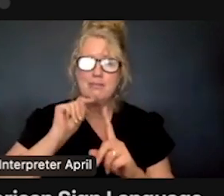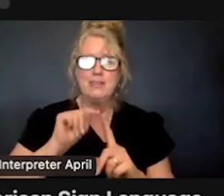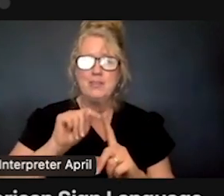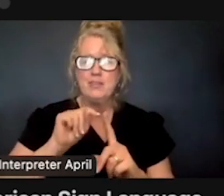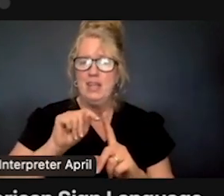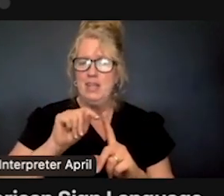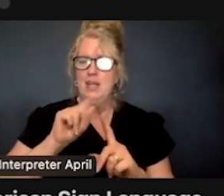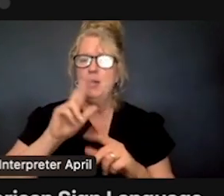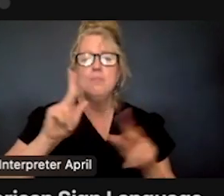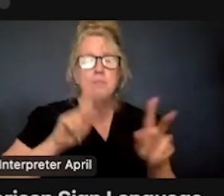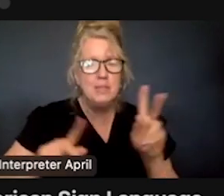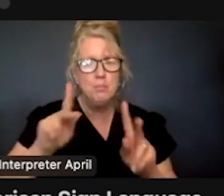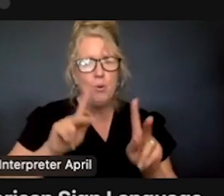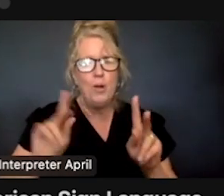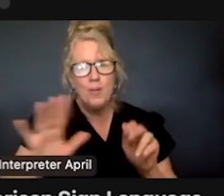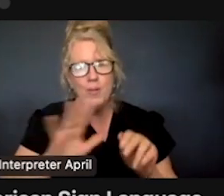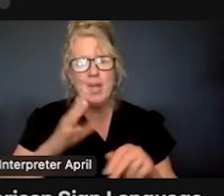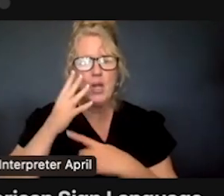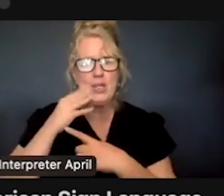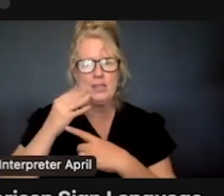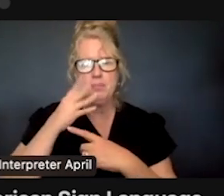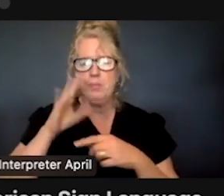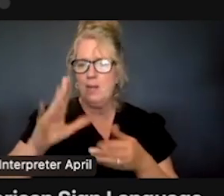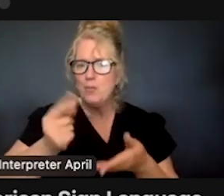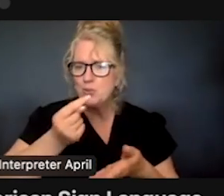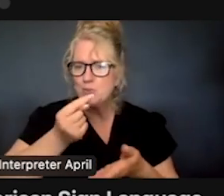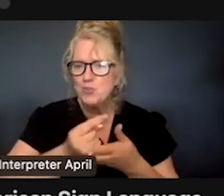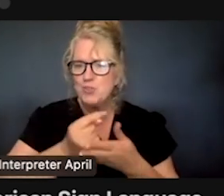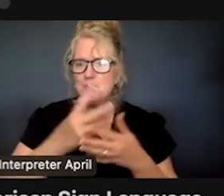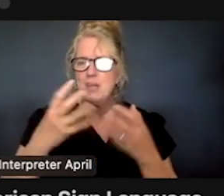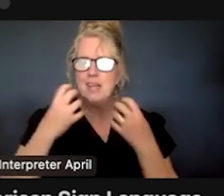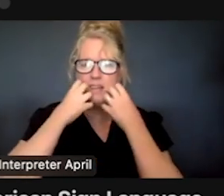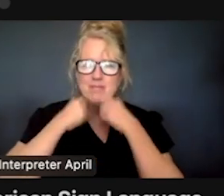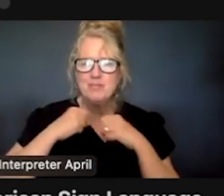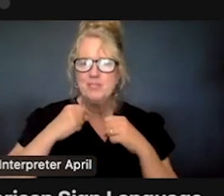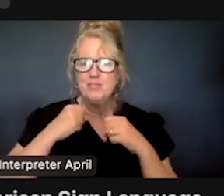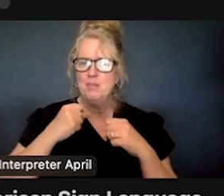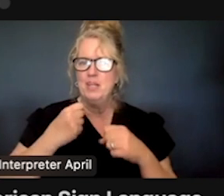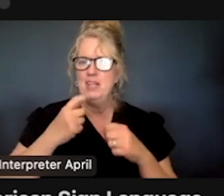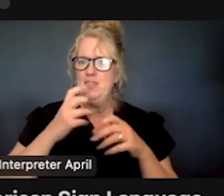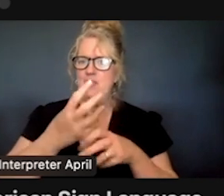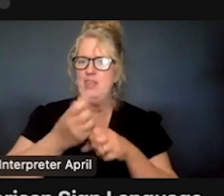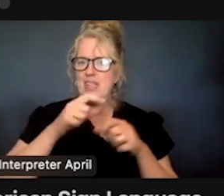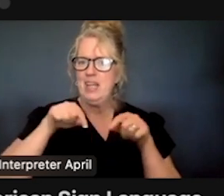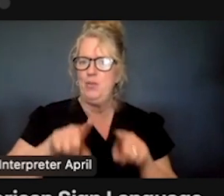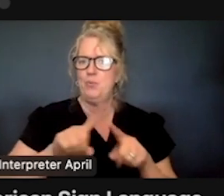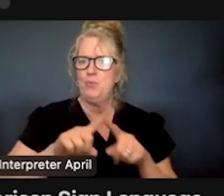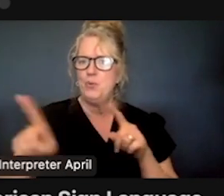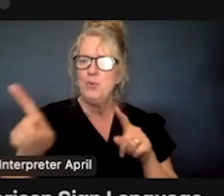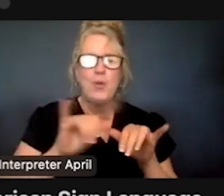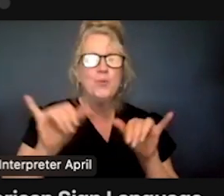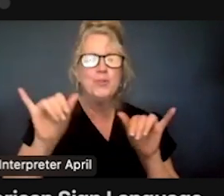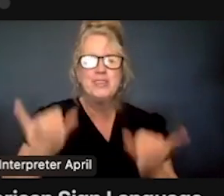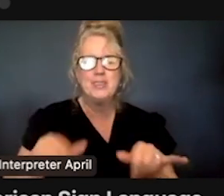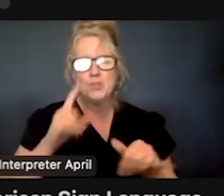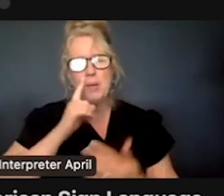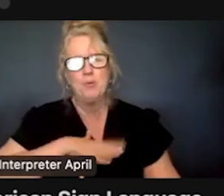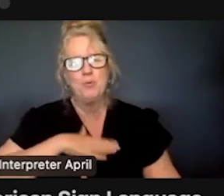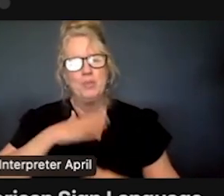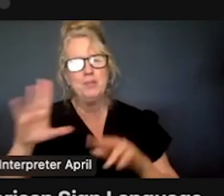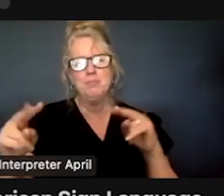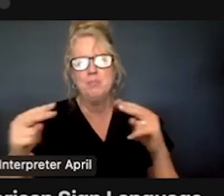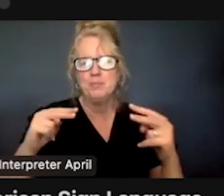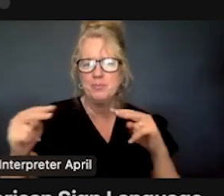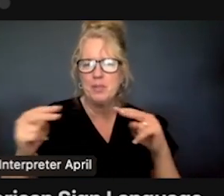all about people's experiences and the treatment and the care that's received in those services and systems. So I really appreciated those aspects of